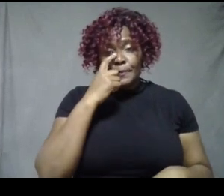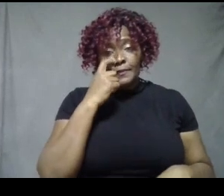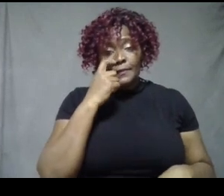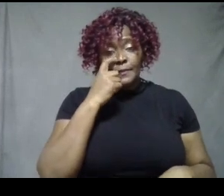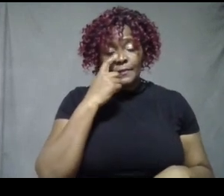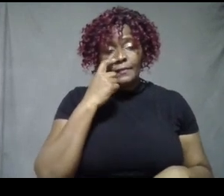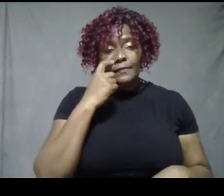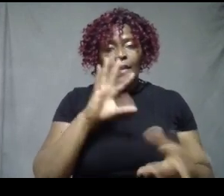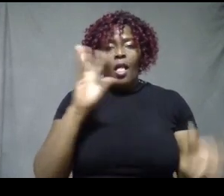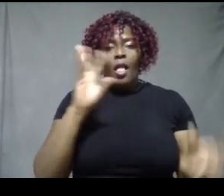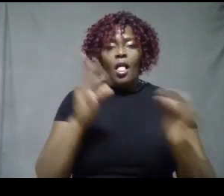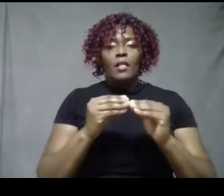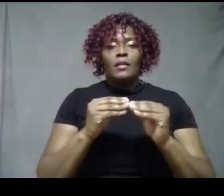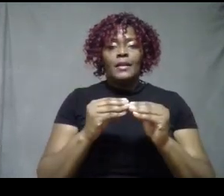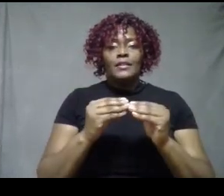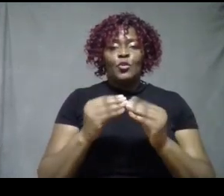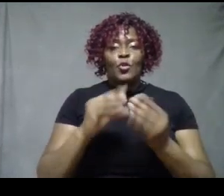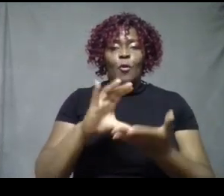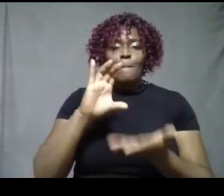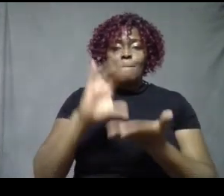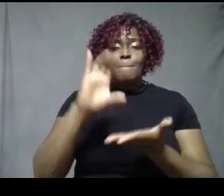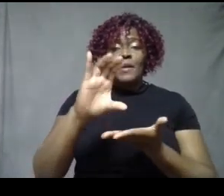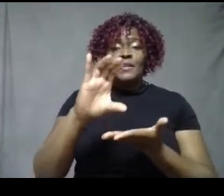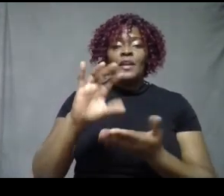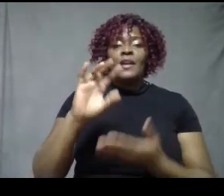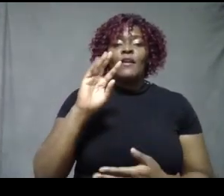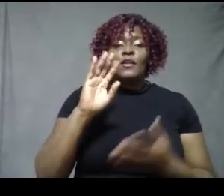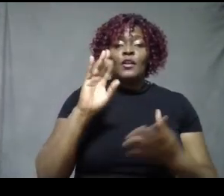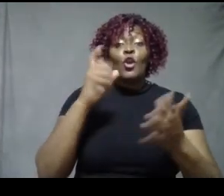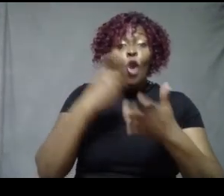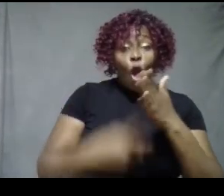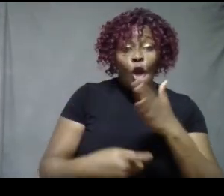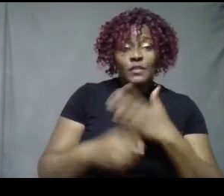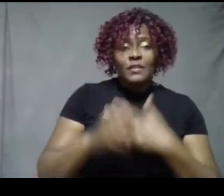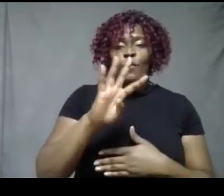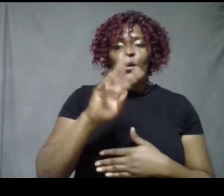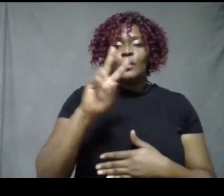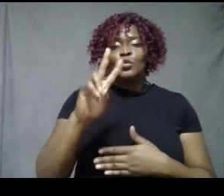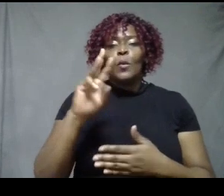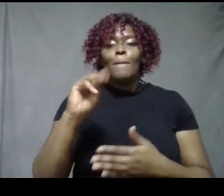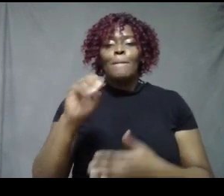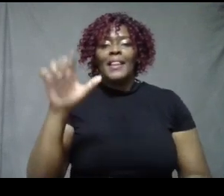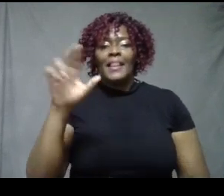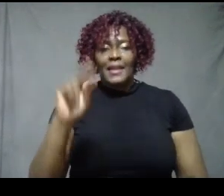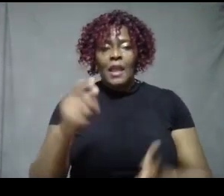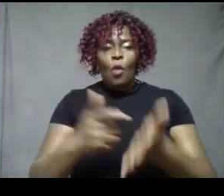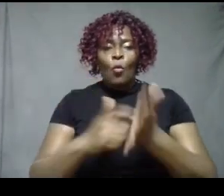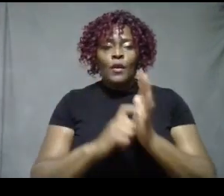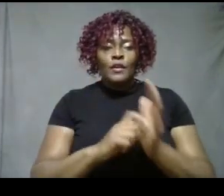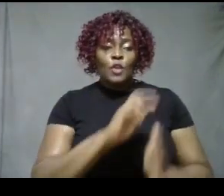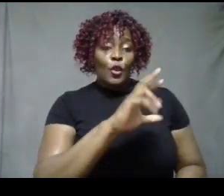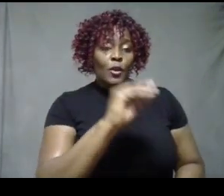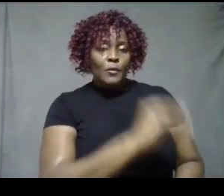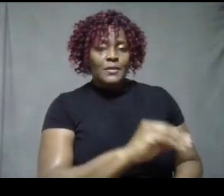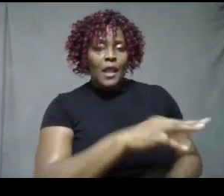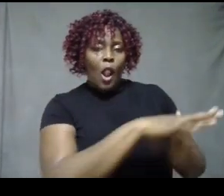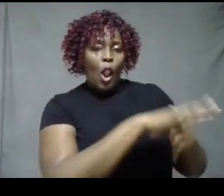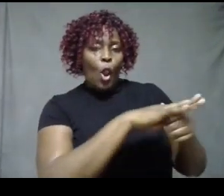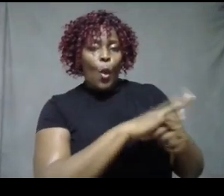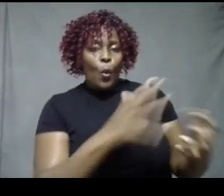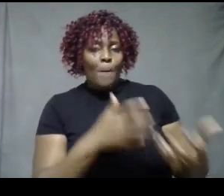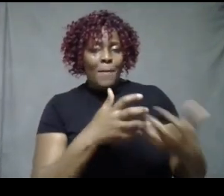The total budget project cost was $42 million. And it required a 30% local match, which from the